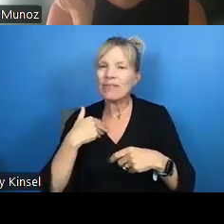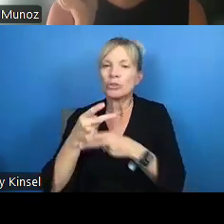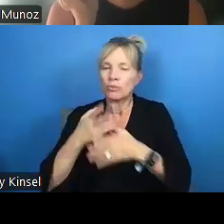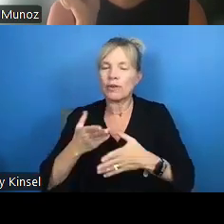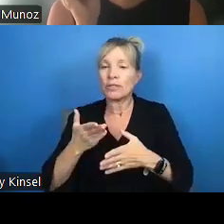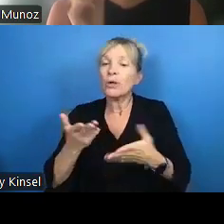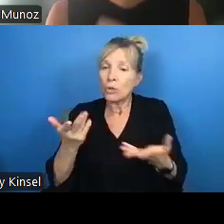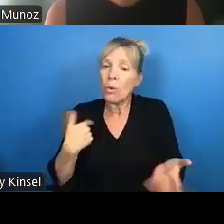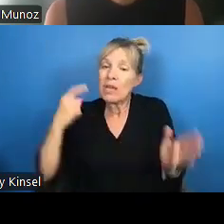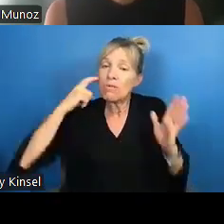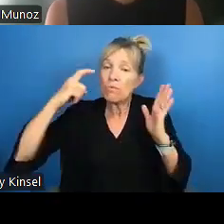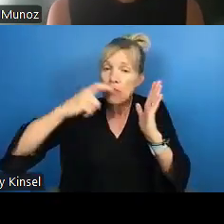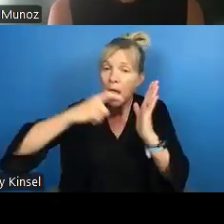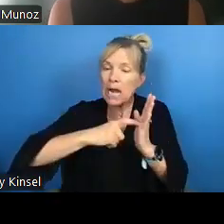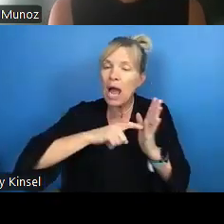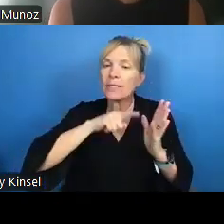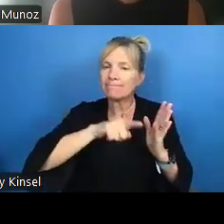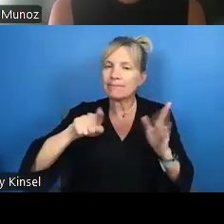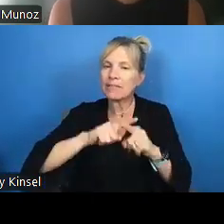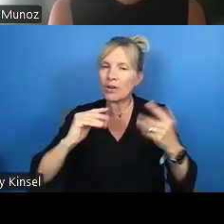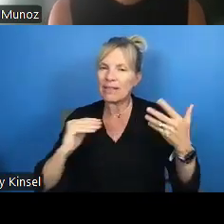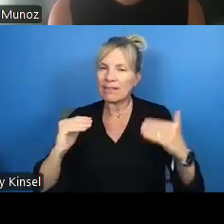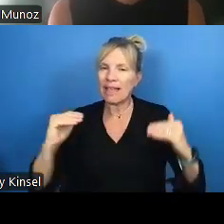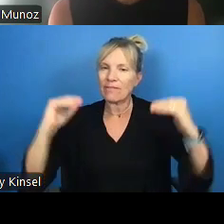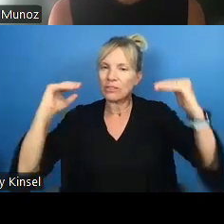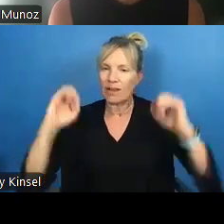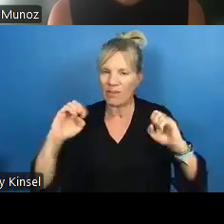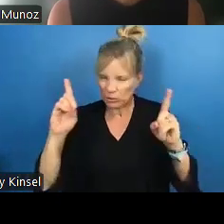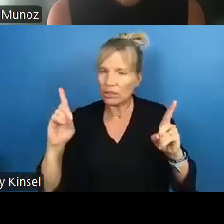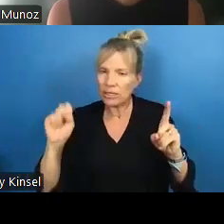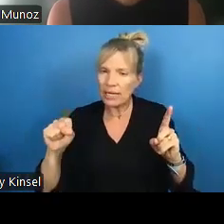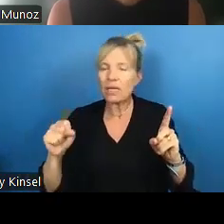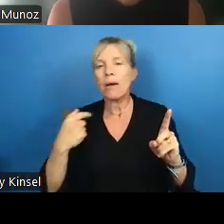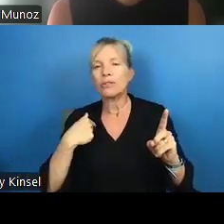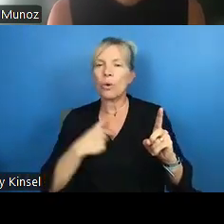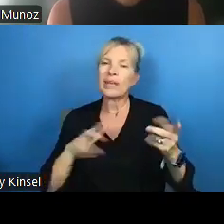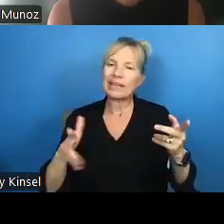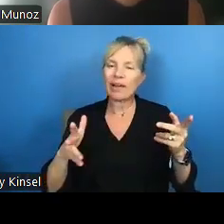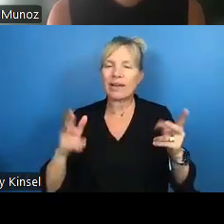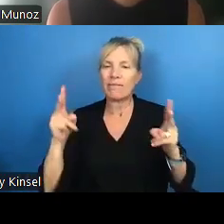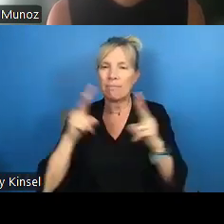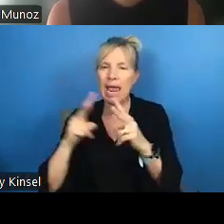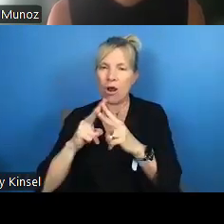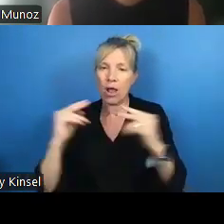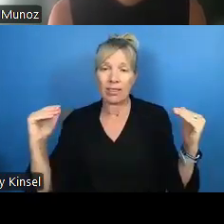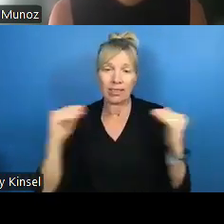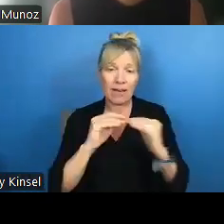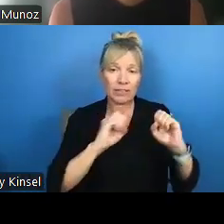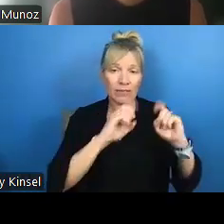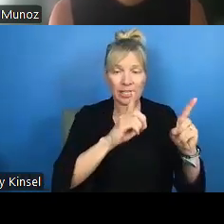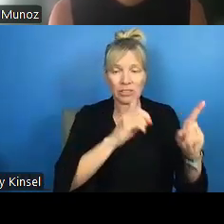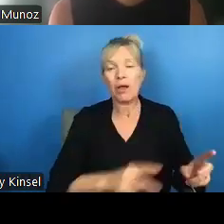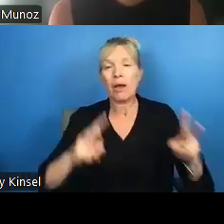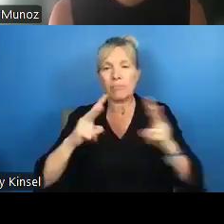recognize different levels of education. And so we've kind of paired levels of education